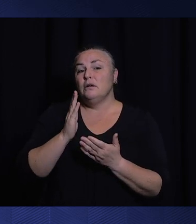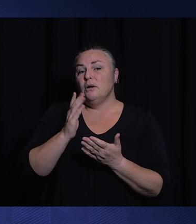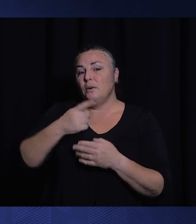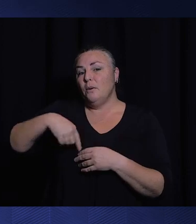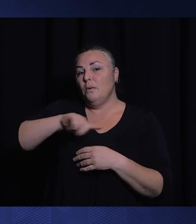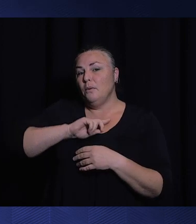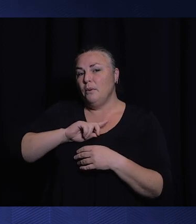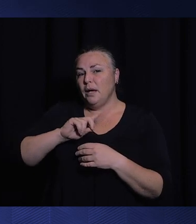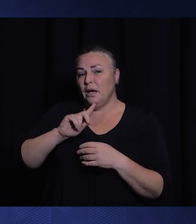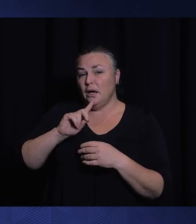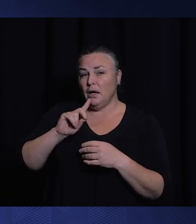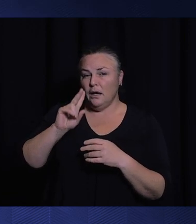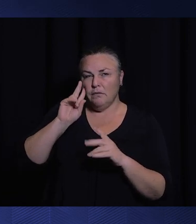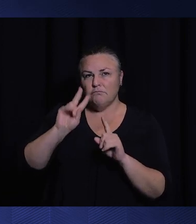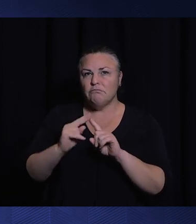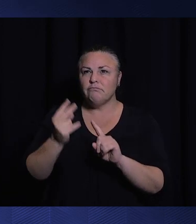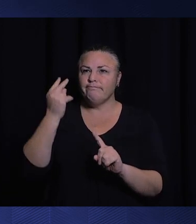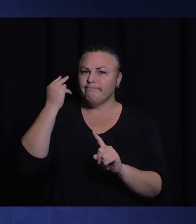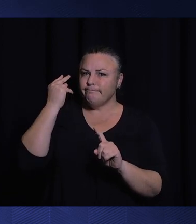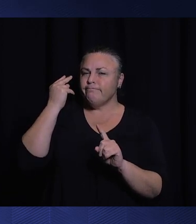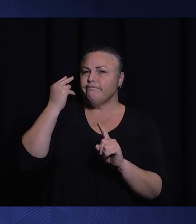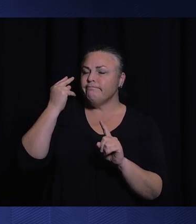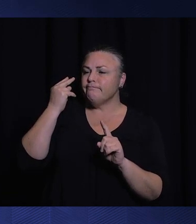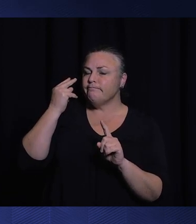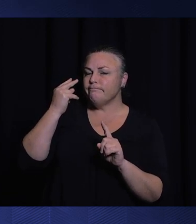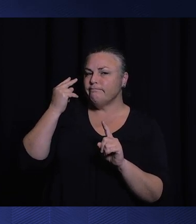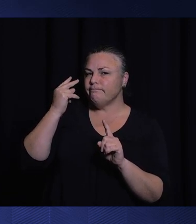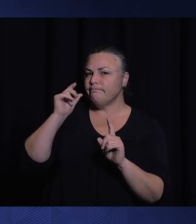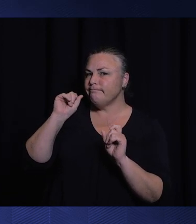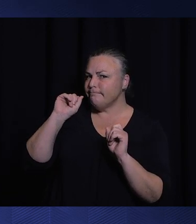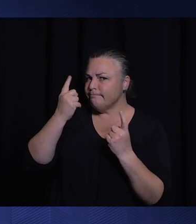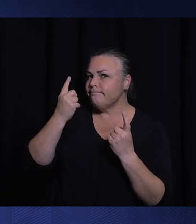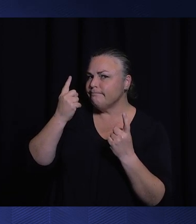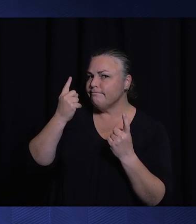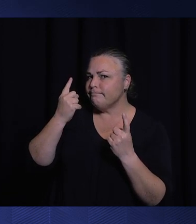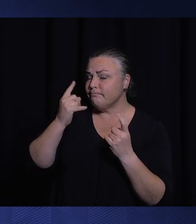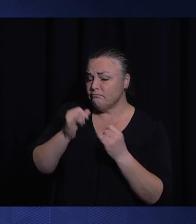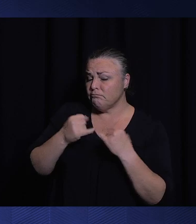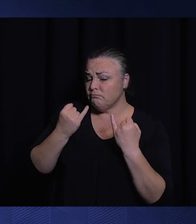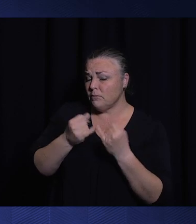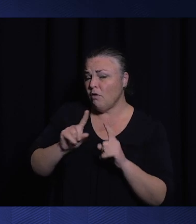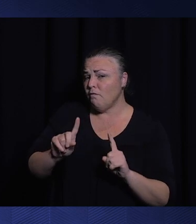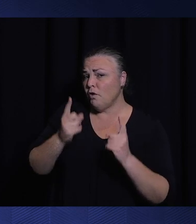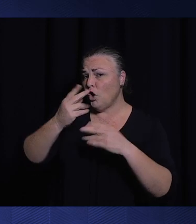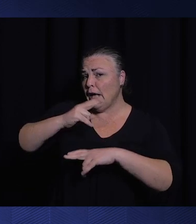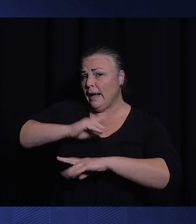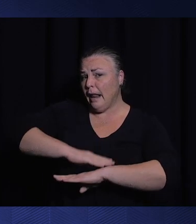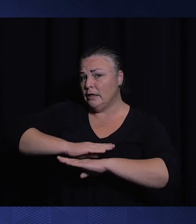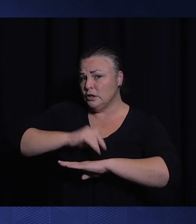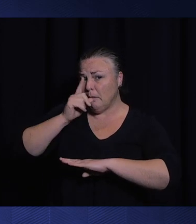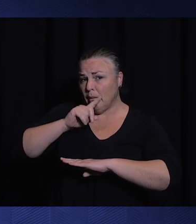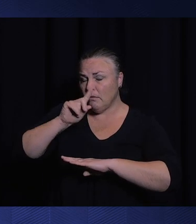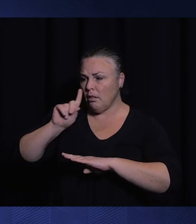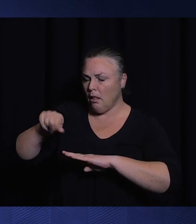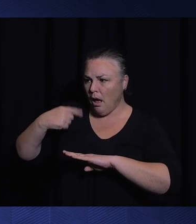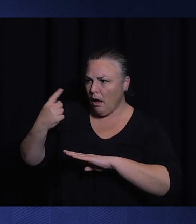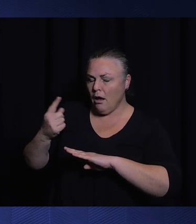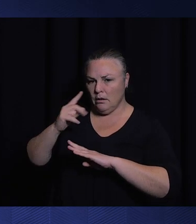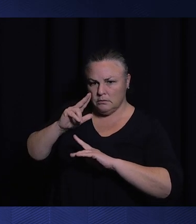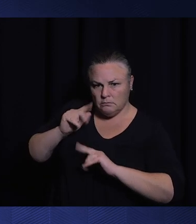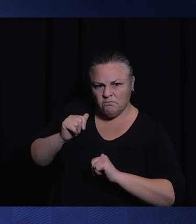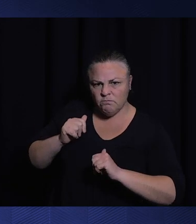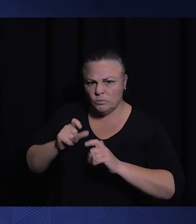we increasingly look back and realise, as mentioned, First Nations people have been implementing practices